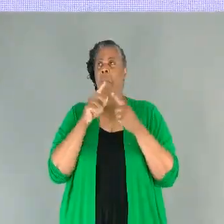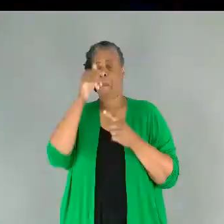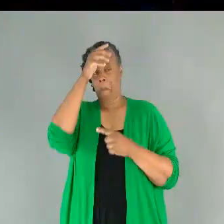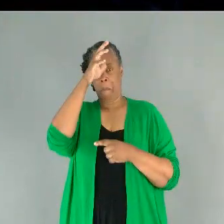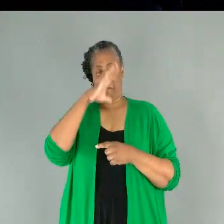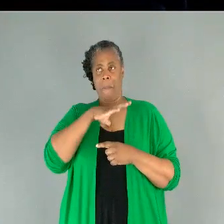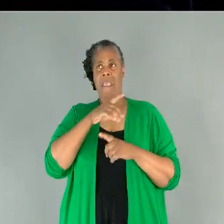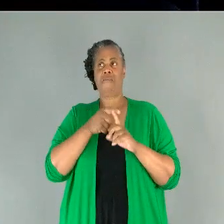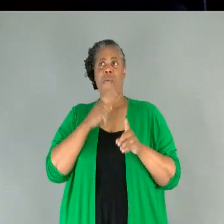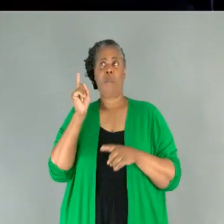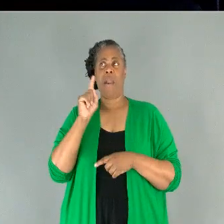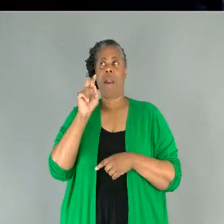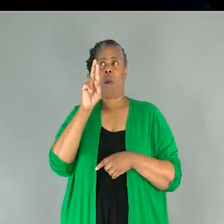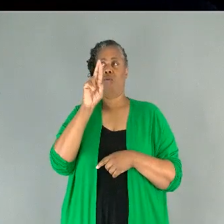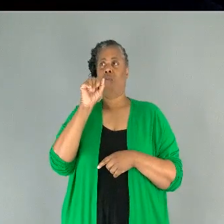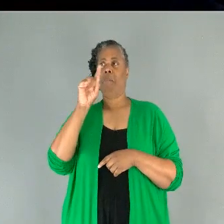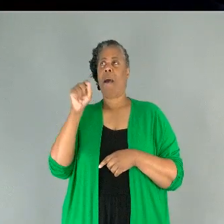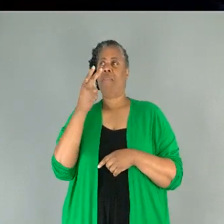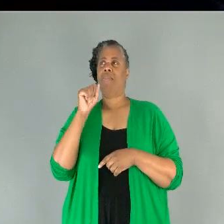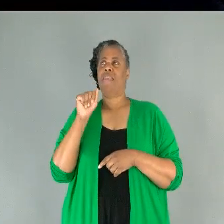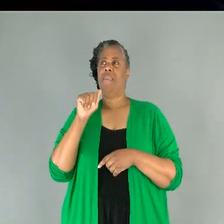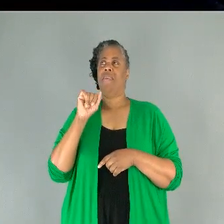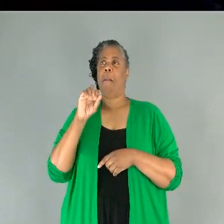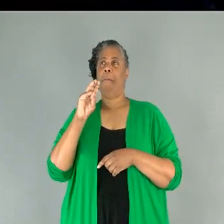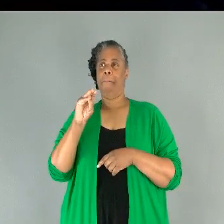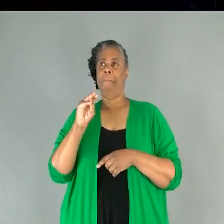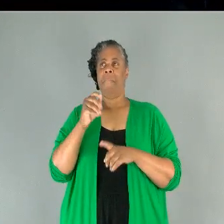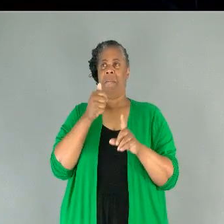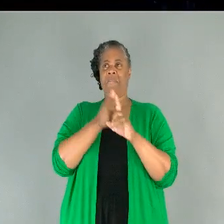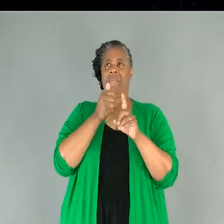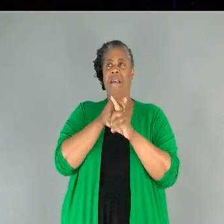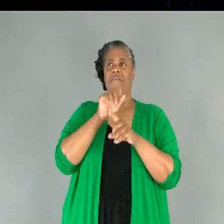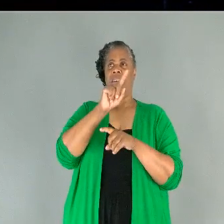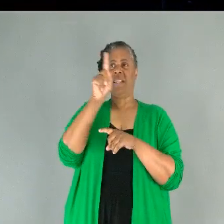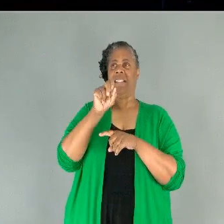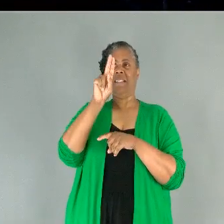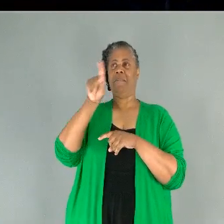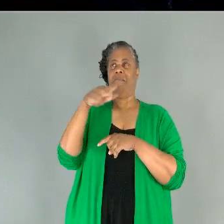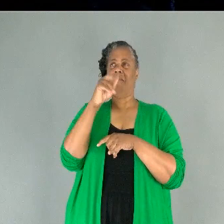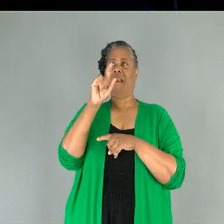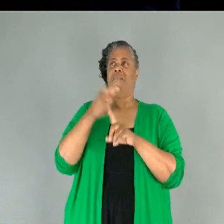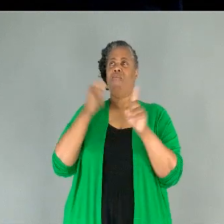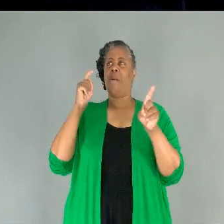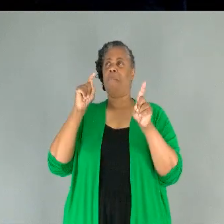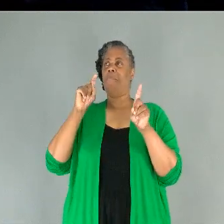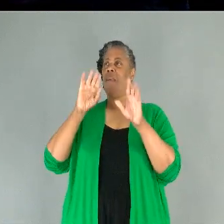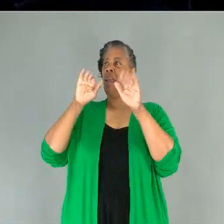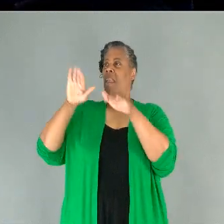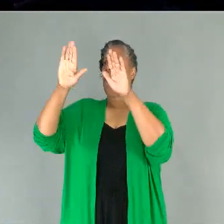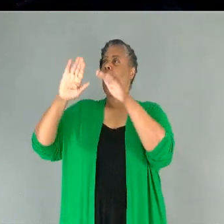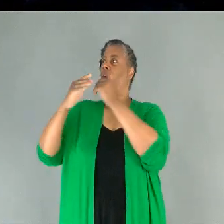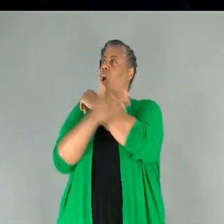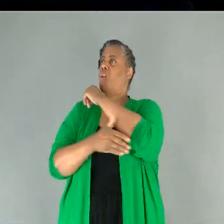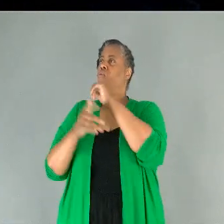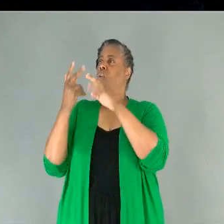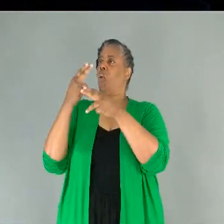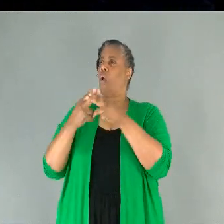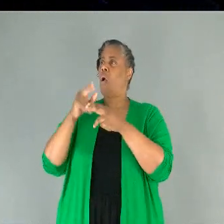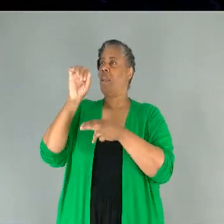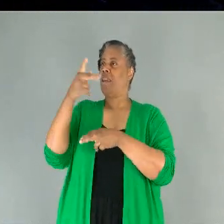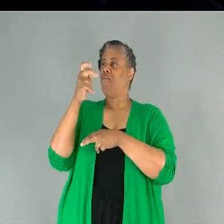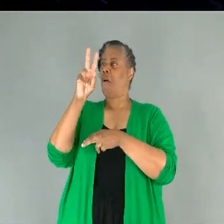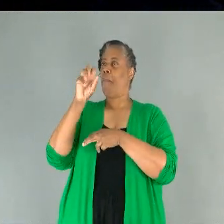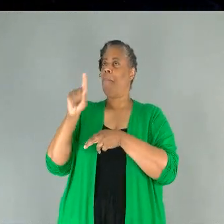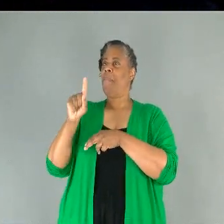man from Ramathaim, a Zophite from the hill country of Ephraim, whose name was